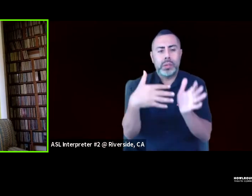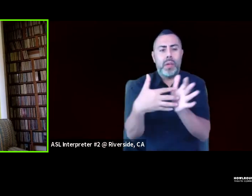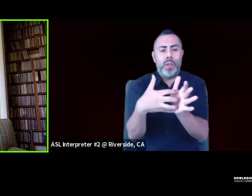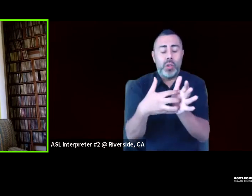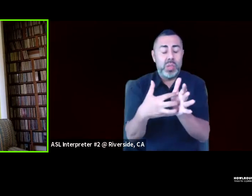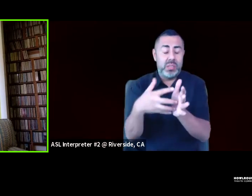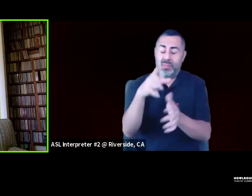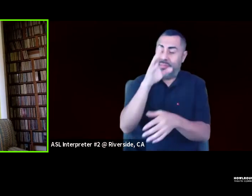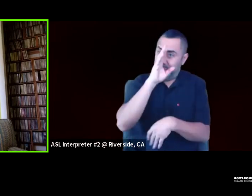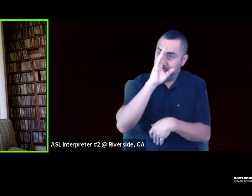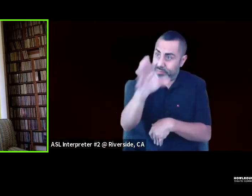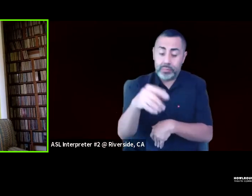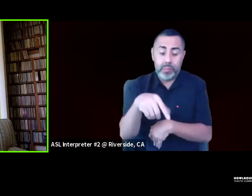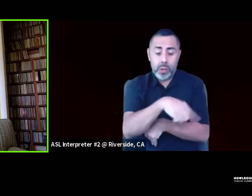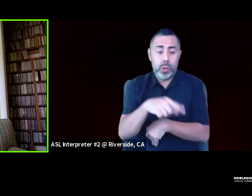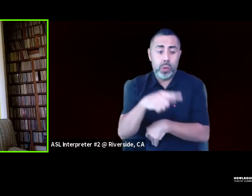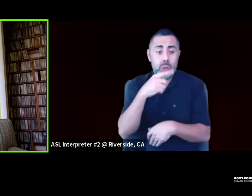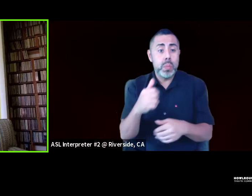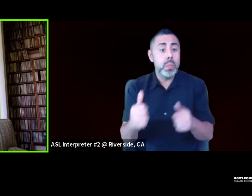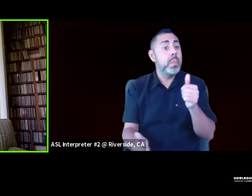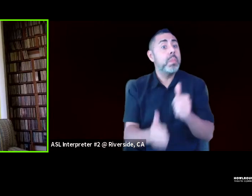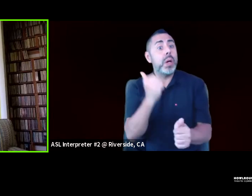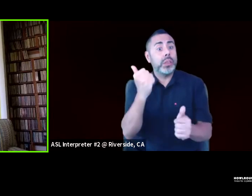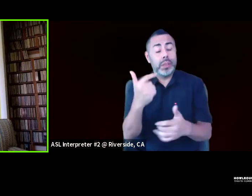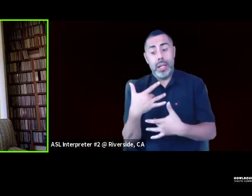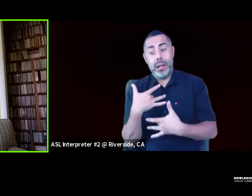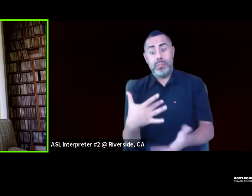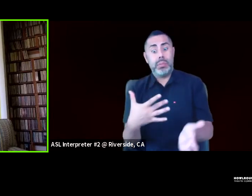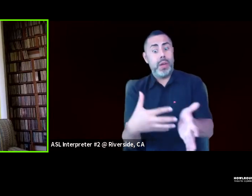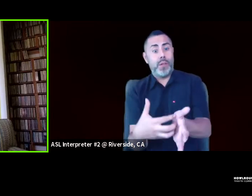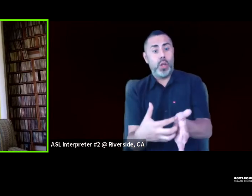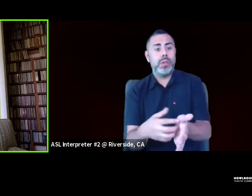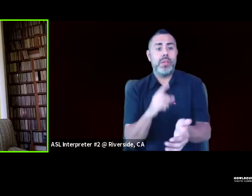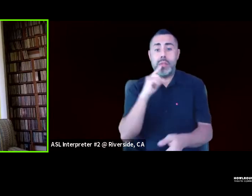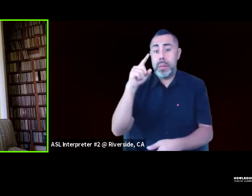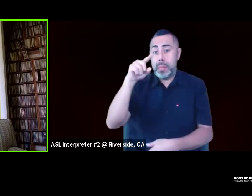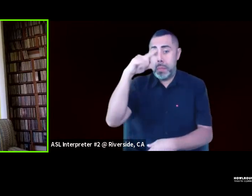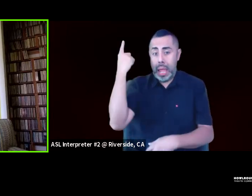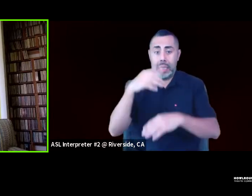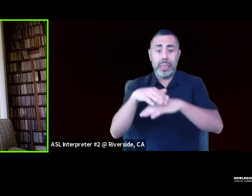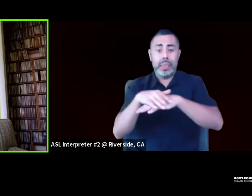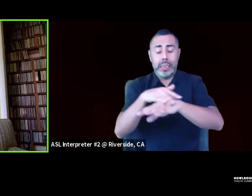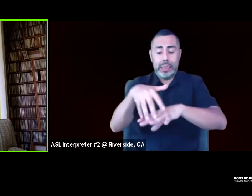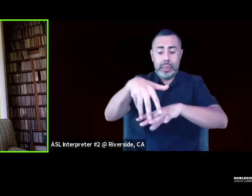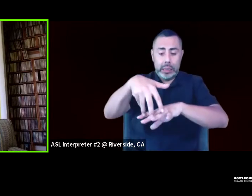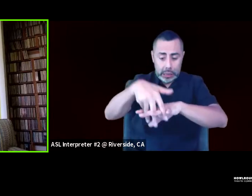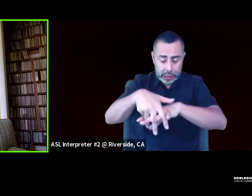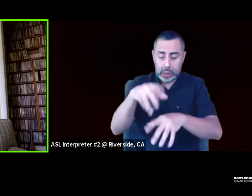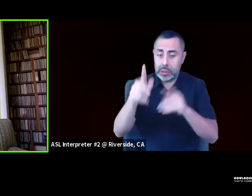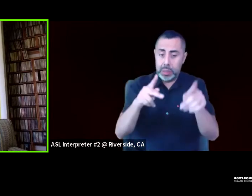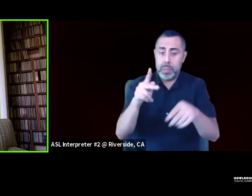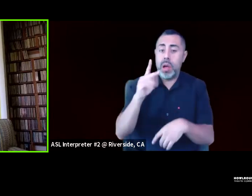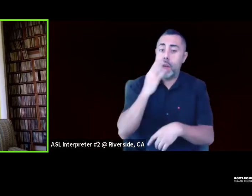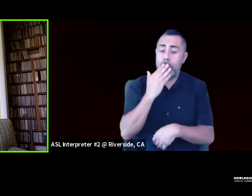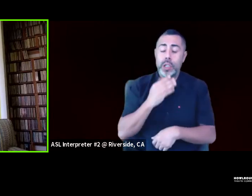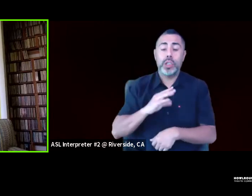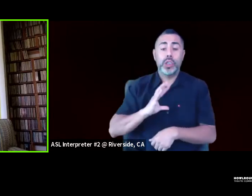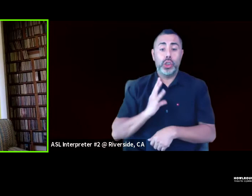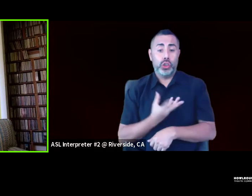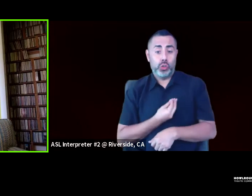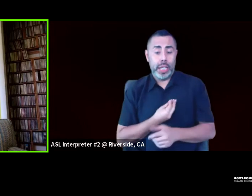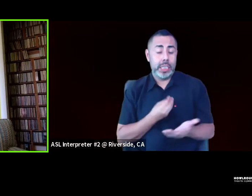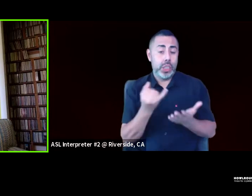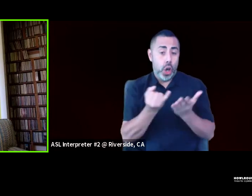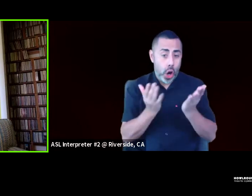Black, Indigenous, people of color, trans artists, undocumented artists,